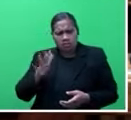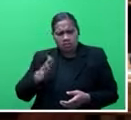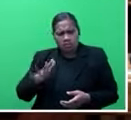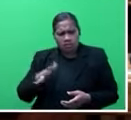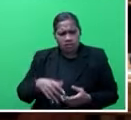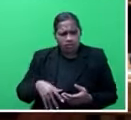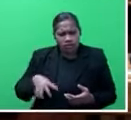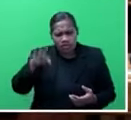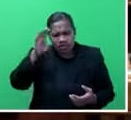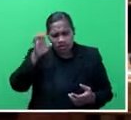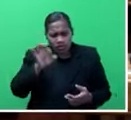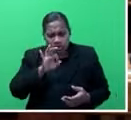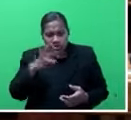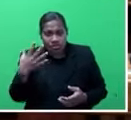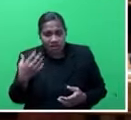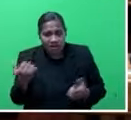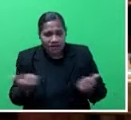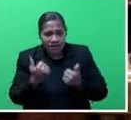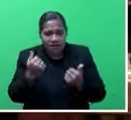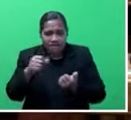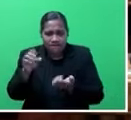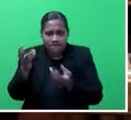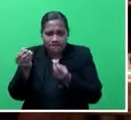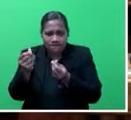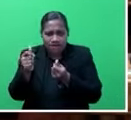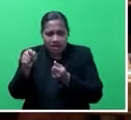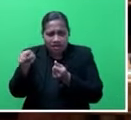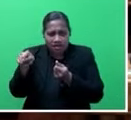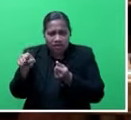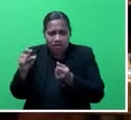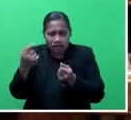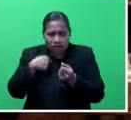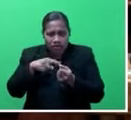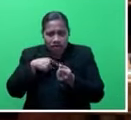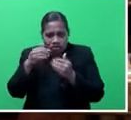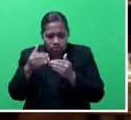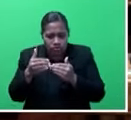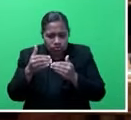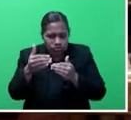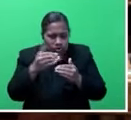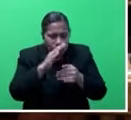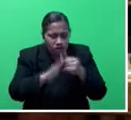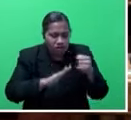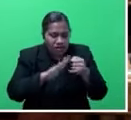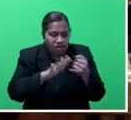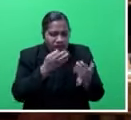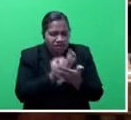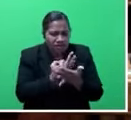do not have enough funds out there to carry us through to the end of the financial year.